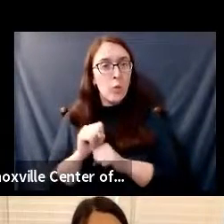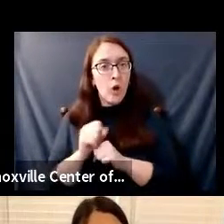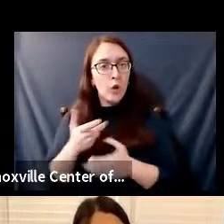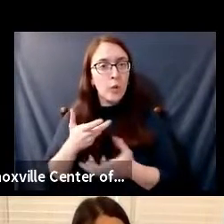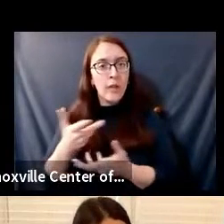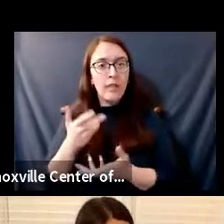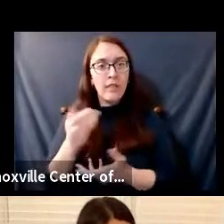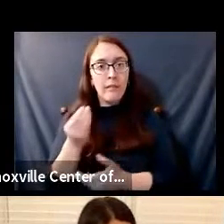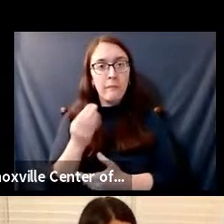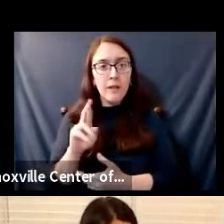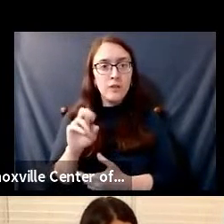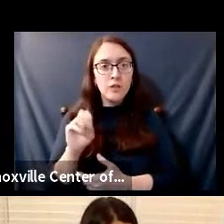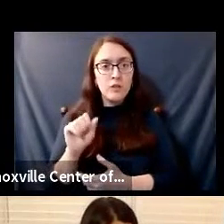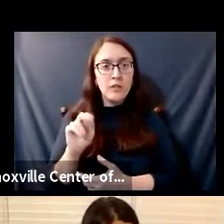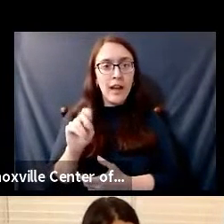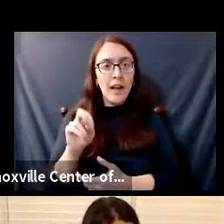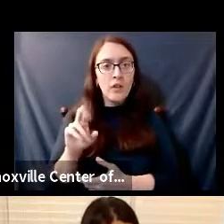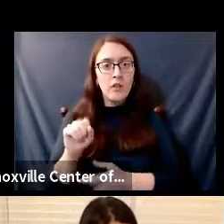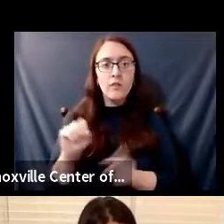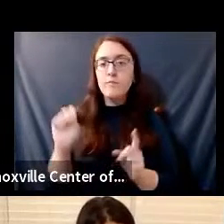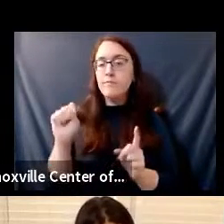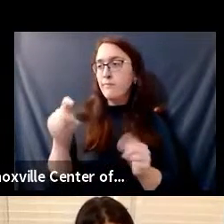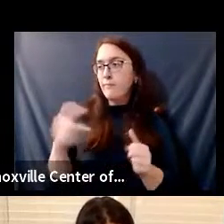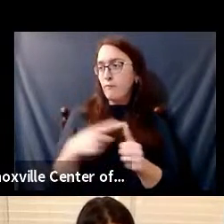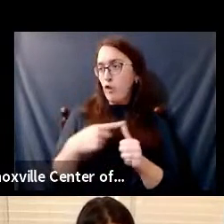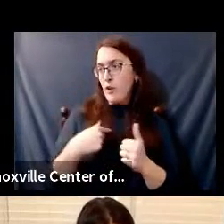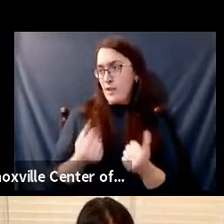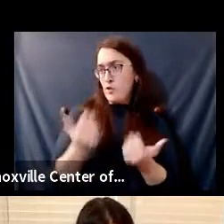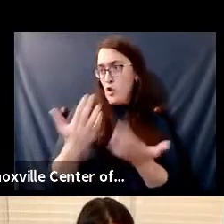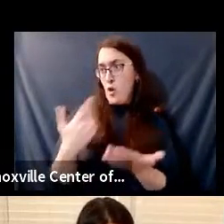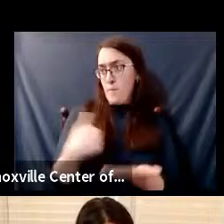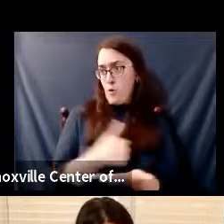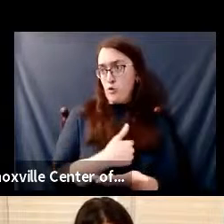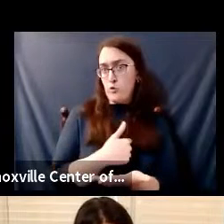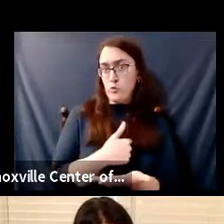correct? So first I'll start with a motion that we approve.